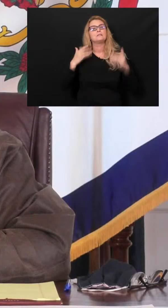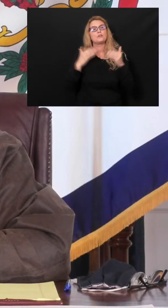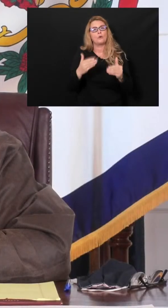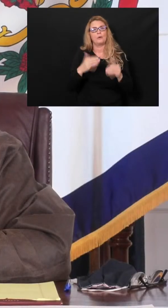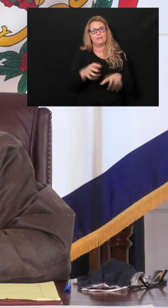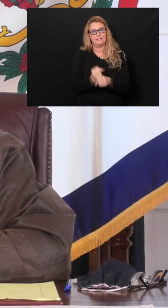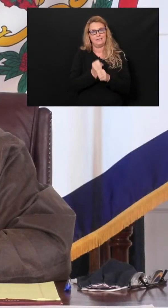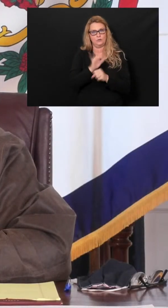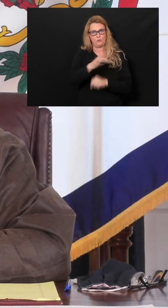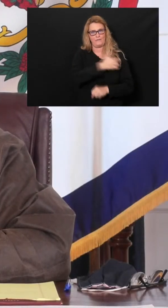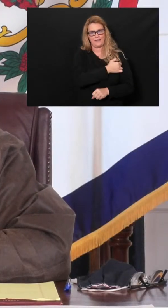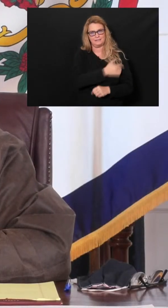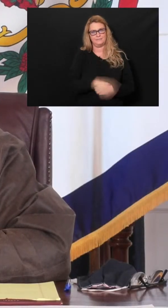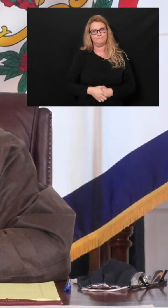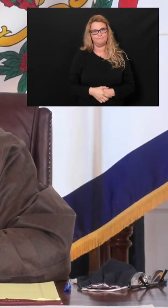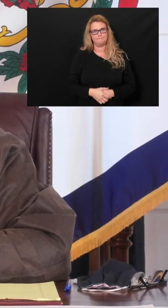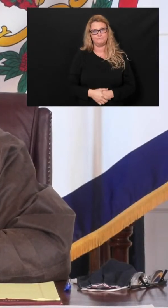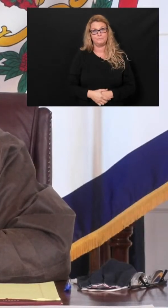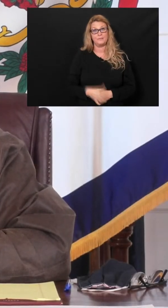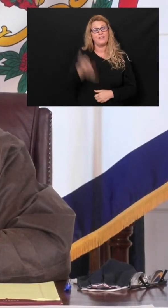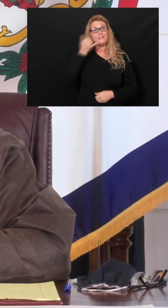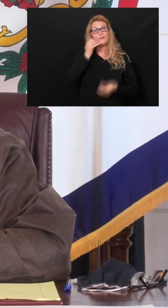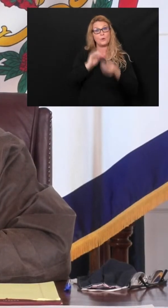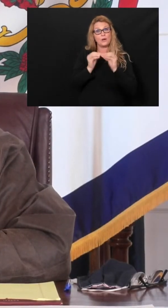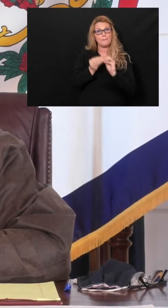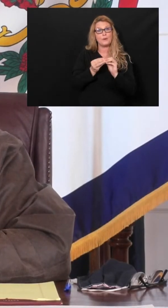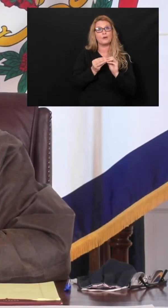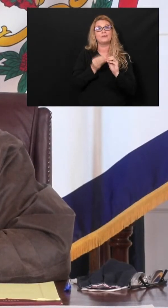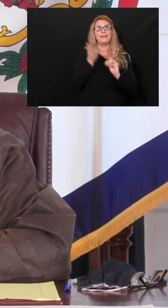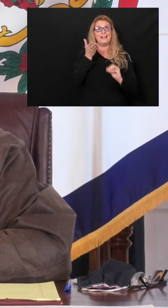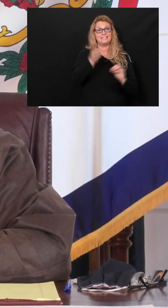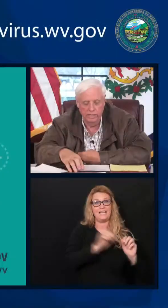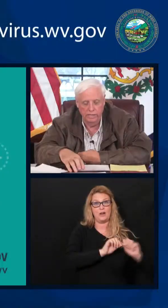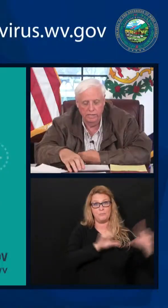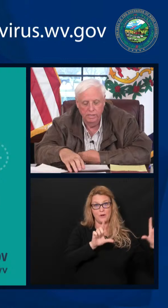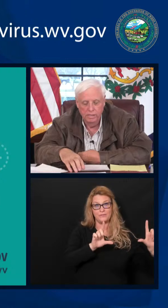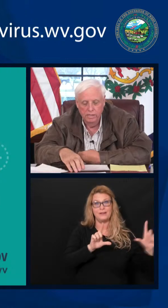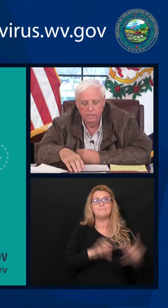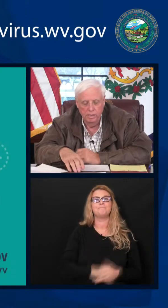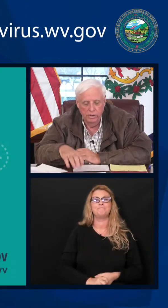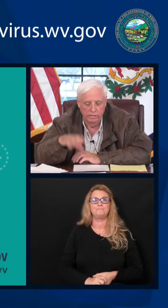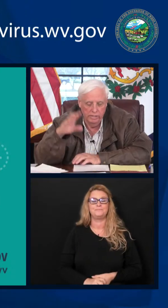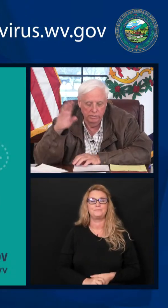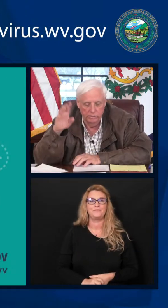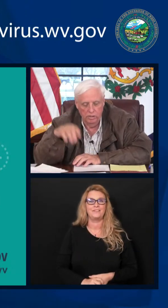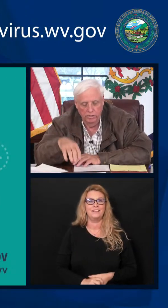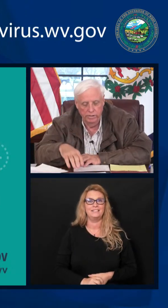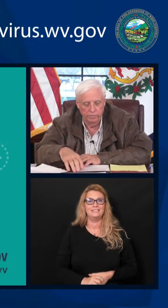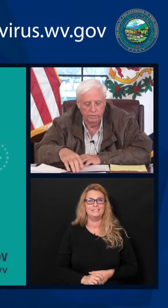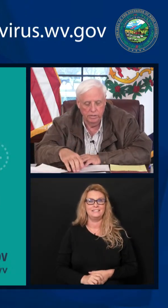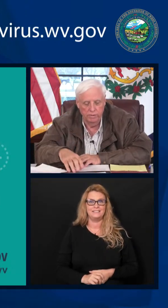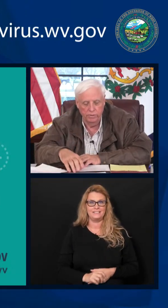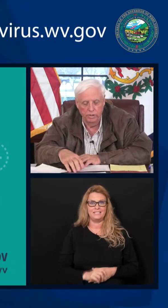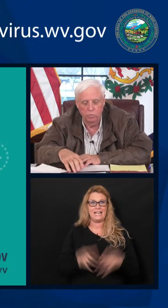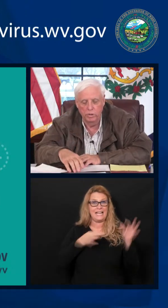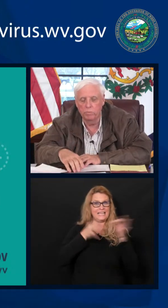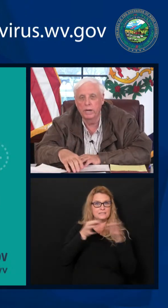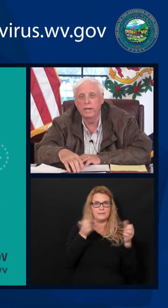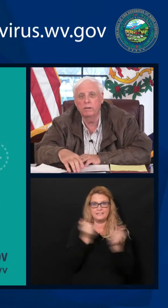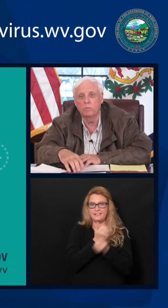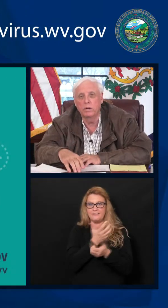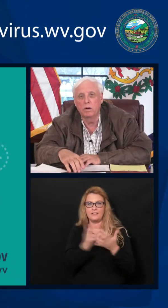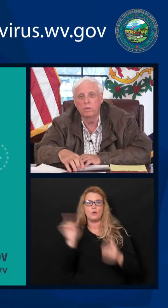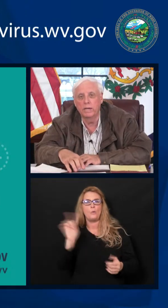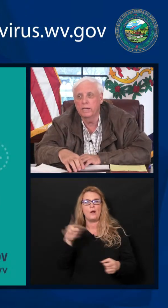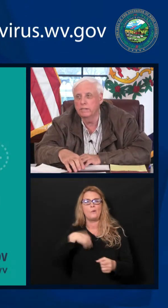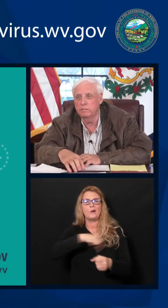vaccine. Our vaccine hotline or info line is up there and everything. It tells you all the different stuff and, where we're at